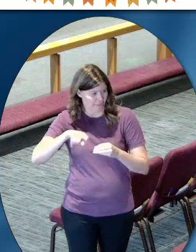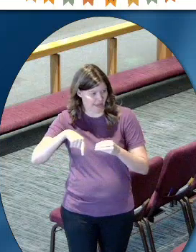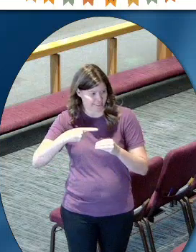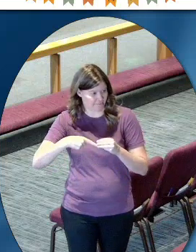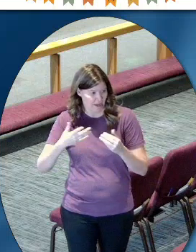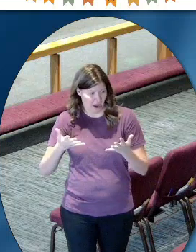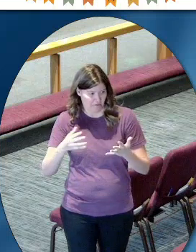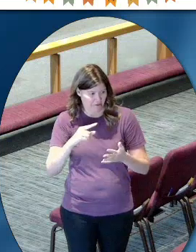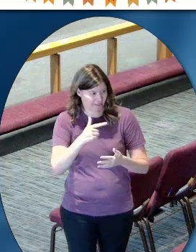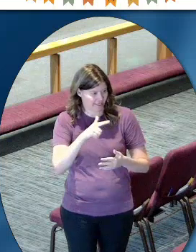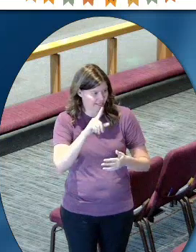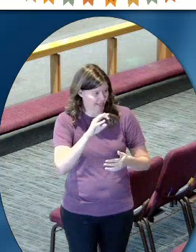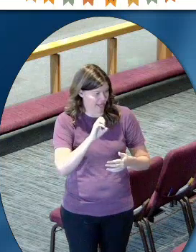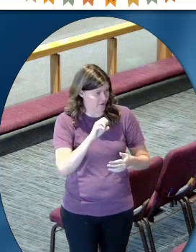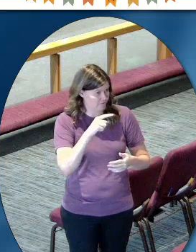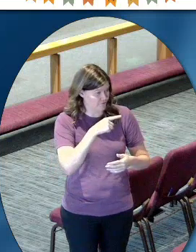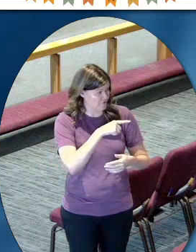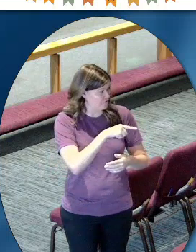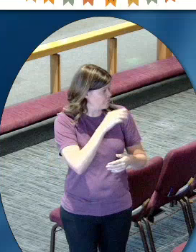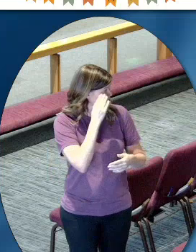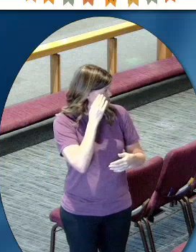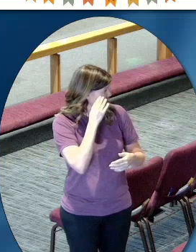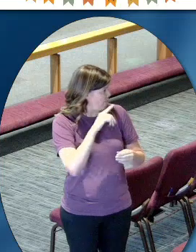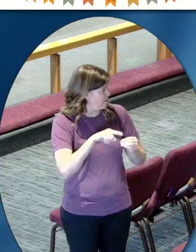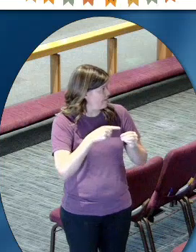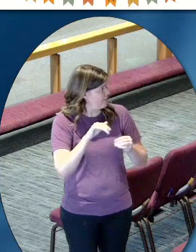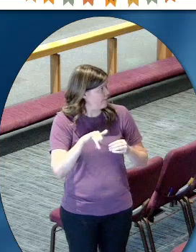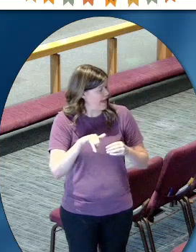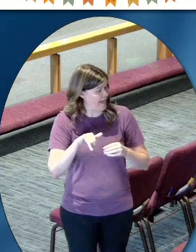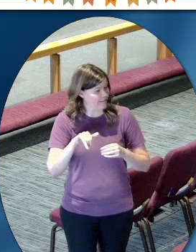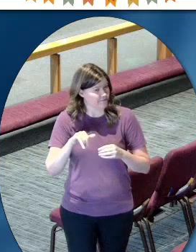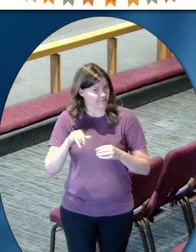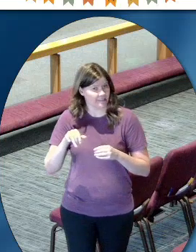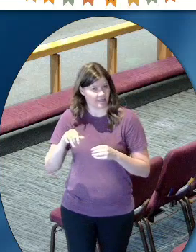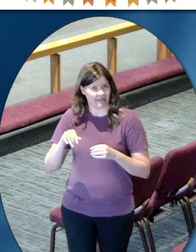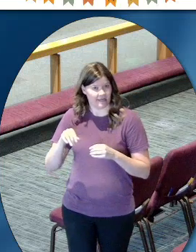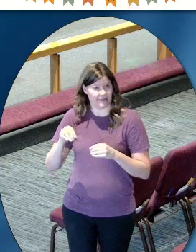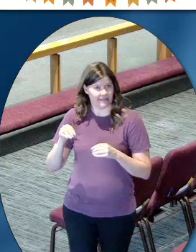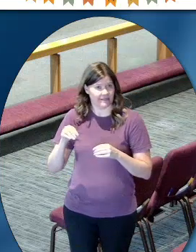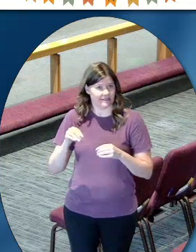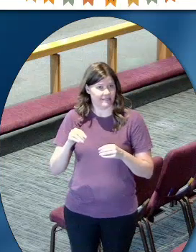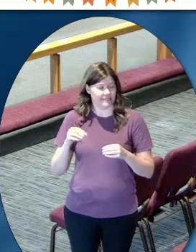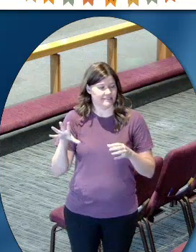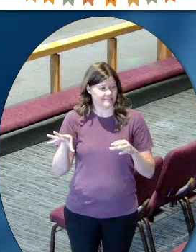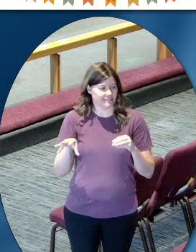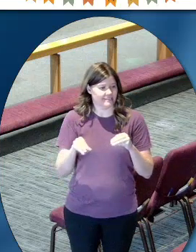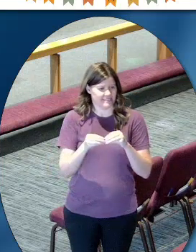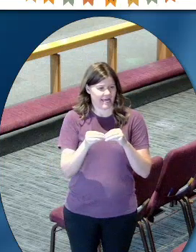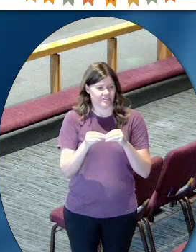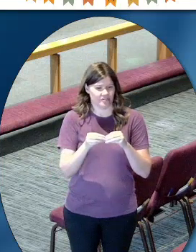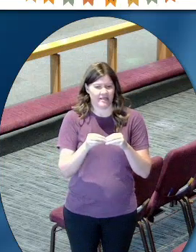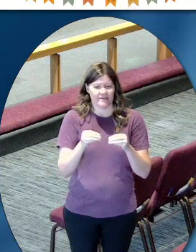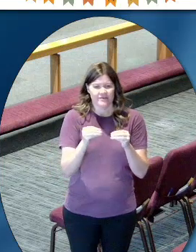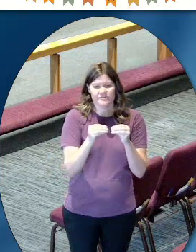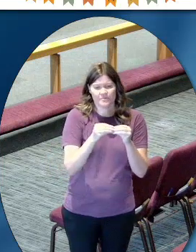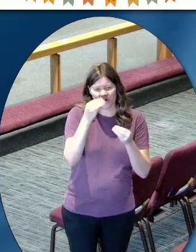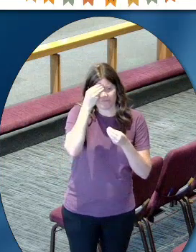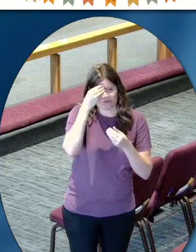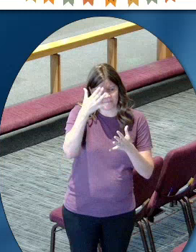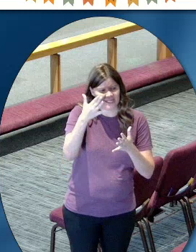Gail, are you familiar with it? Tasha Bartonelli, I think, sent the message. It's attached to the announcement. That's, yeah,